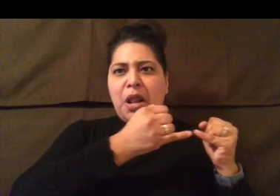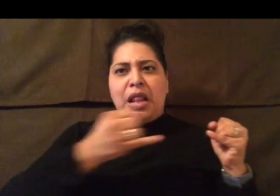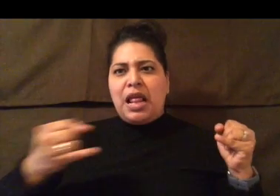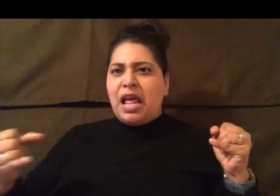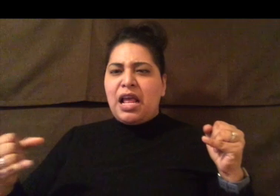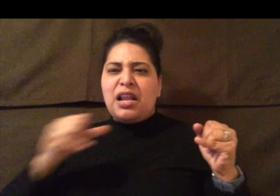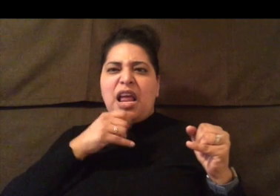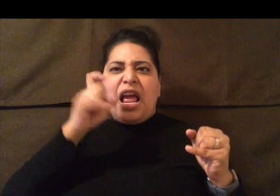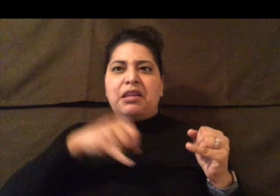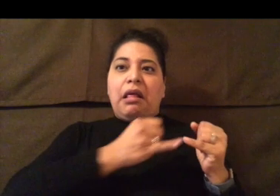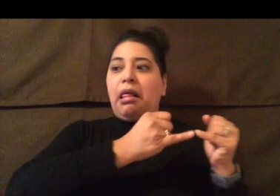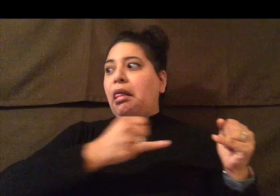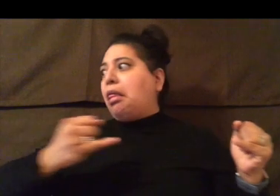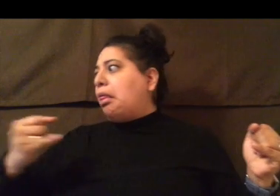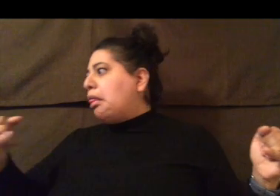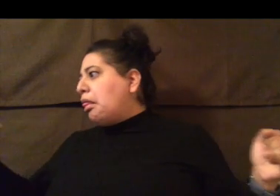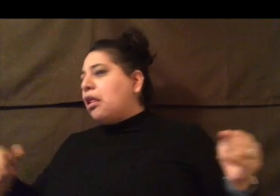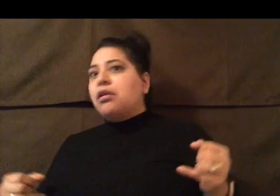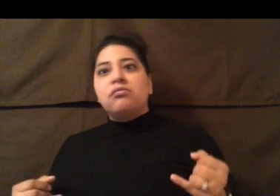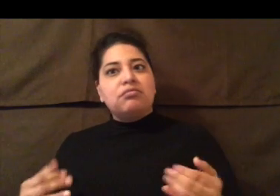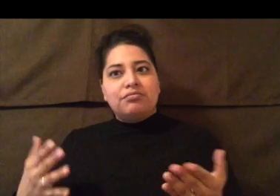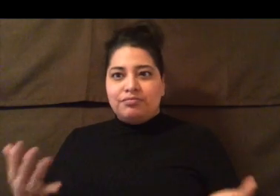And it doesn't have to be crazy big because